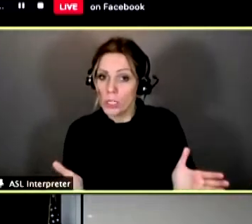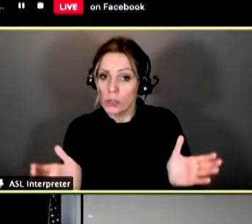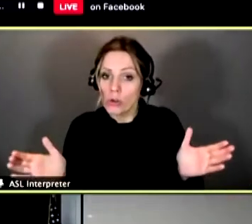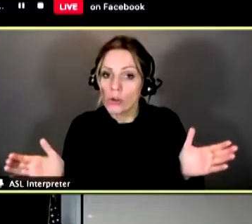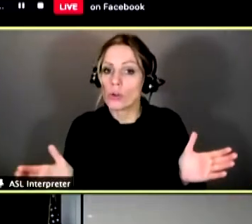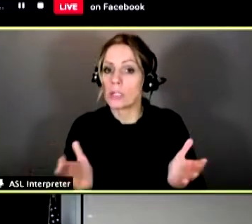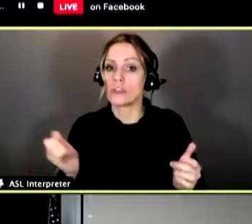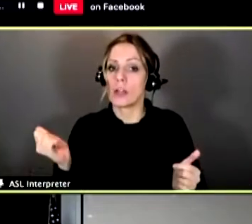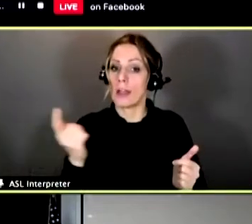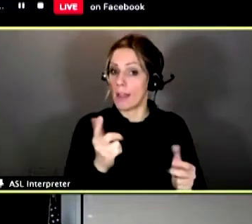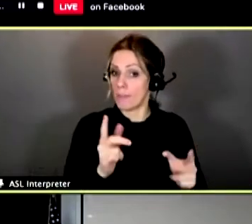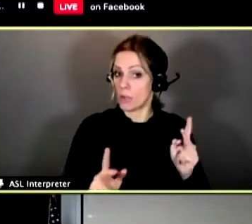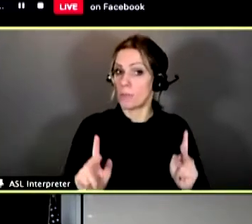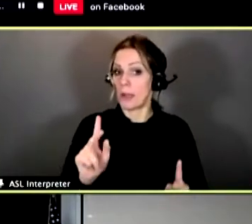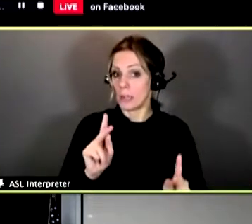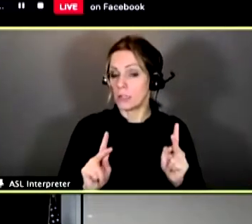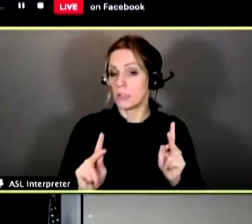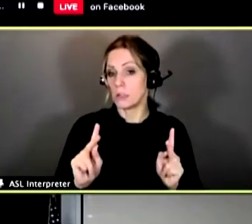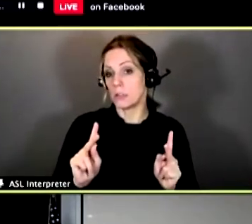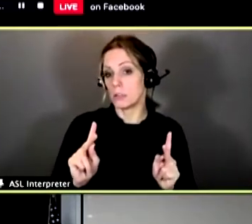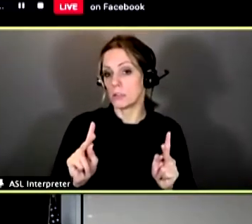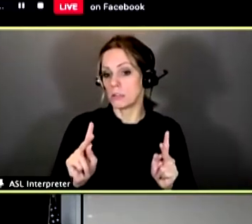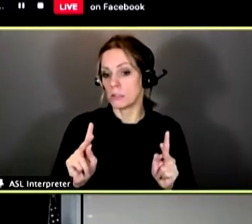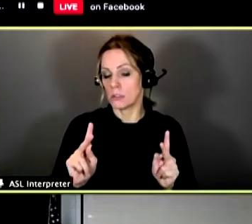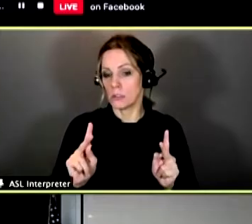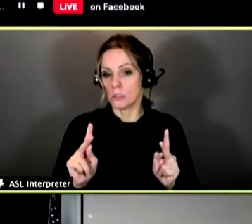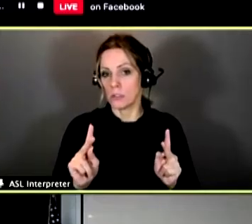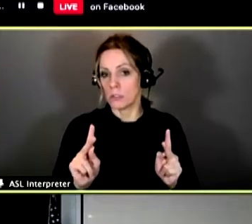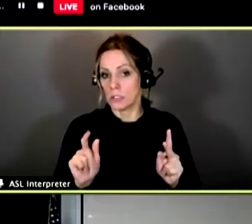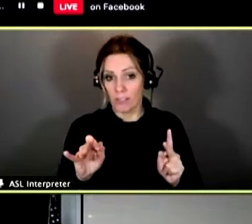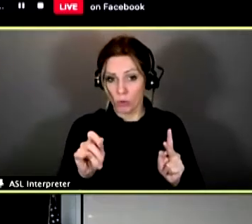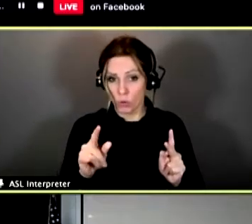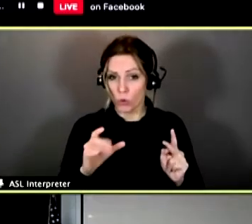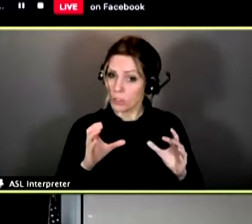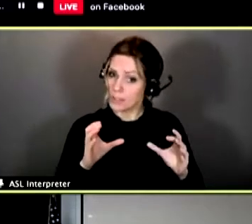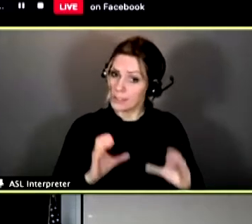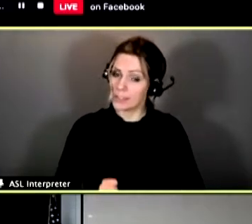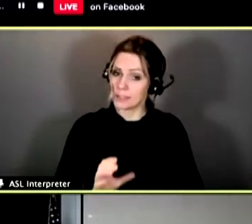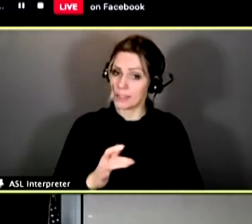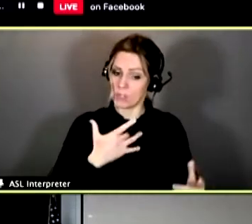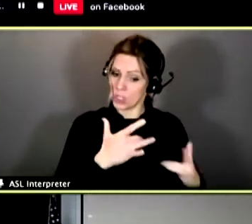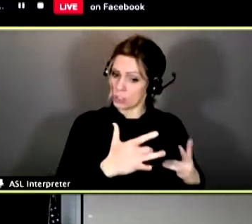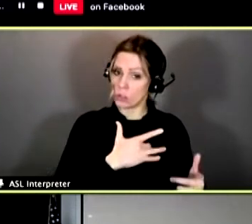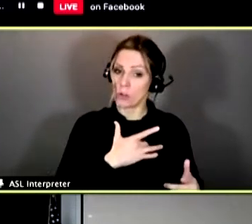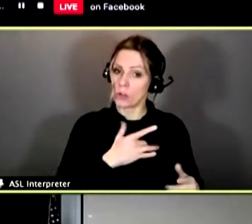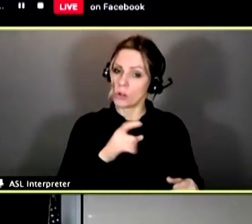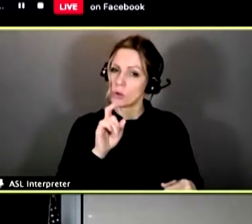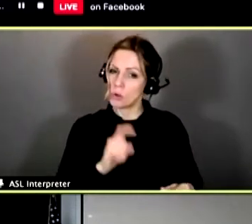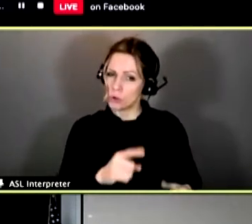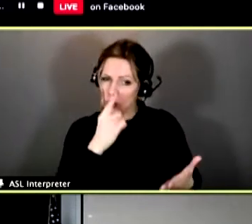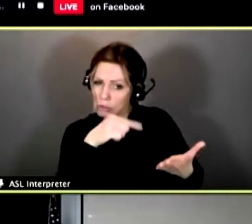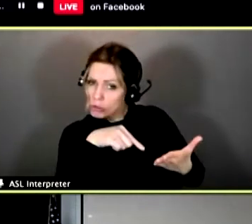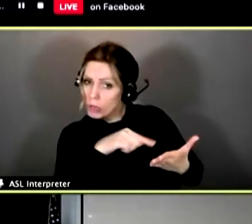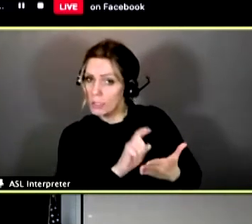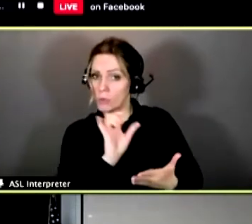everybody else to all other concerned citizens to look into that. I think it's very